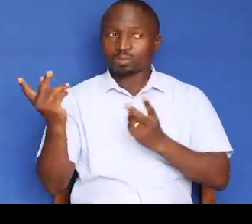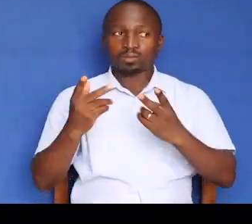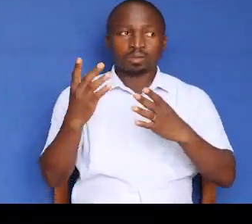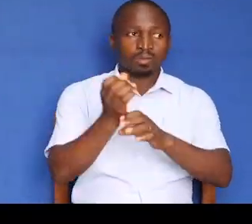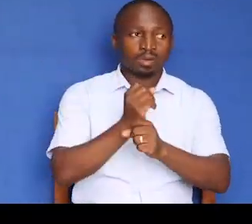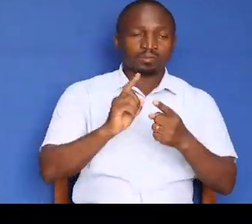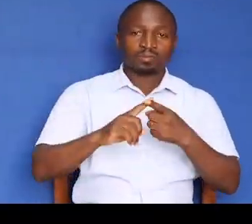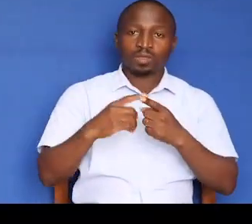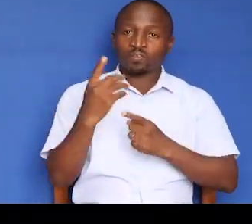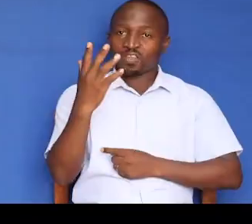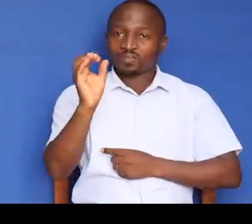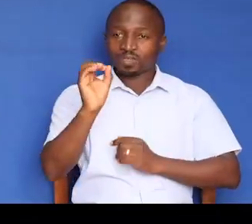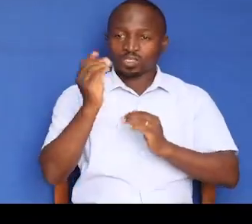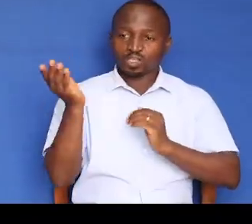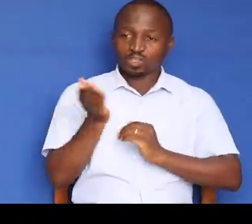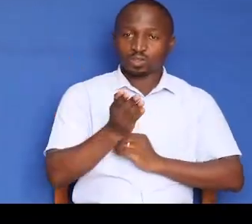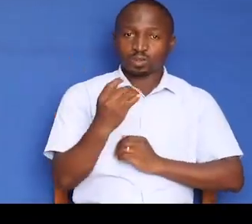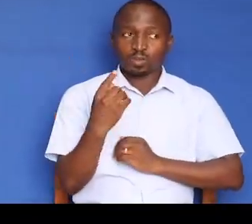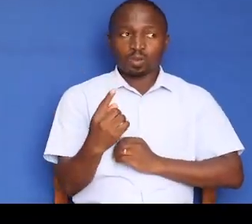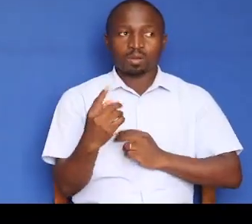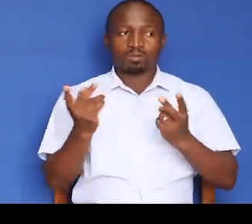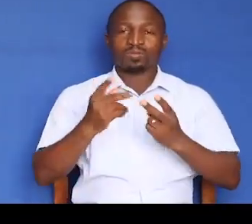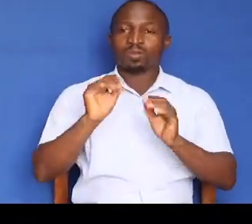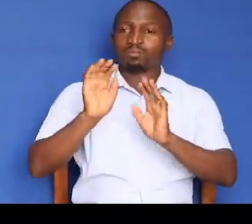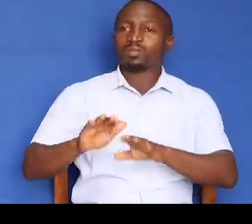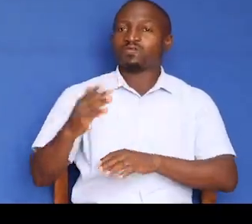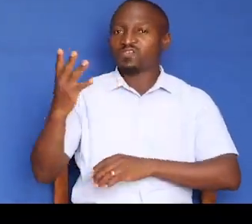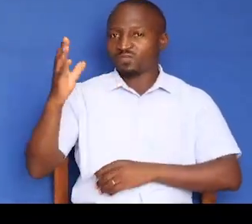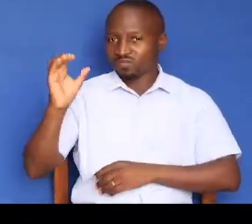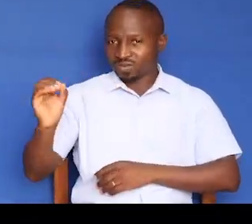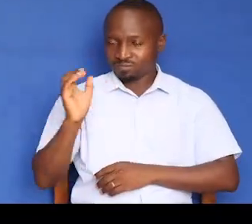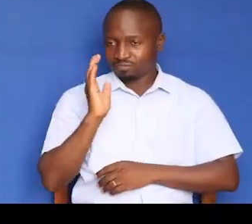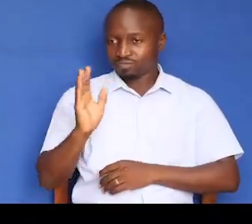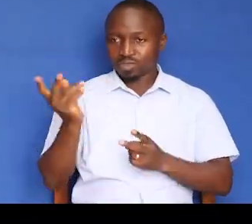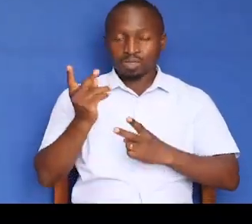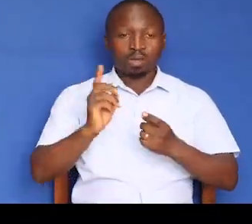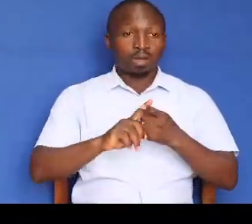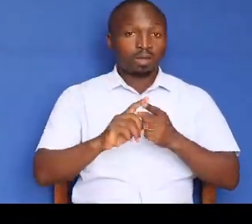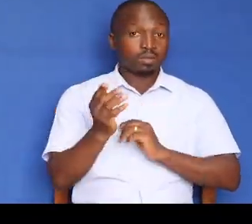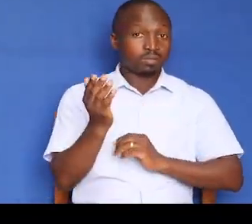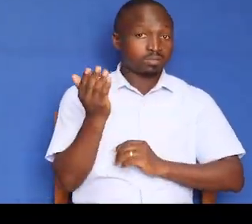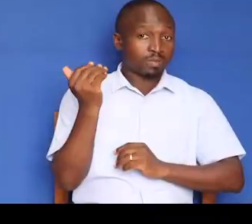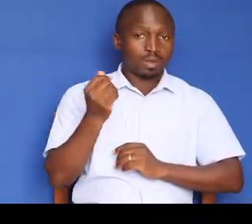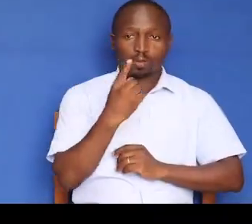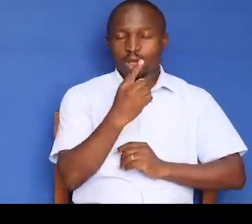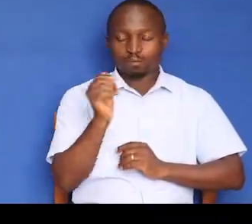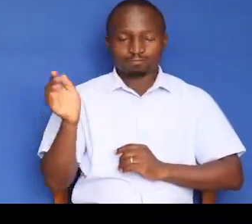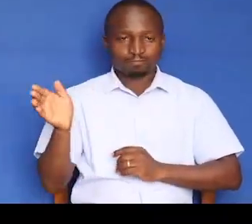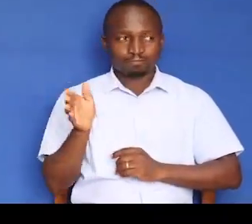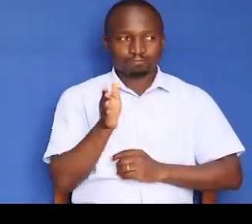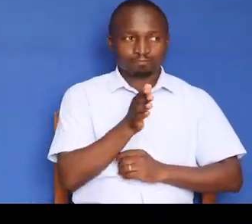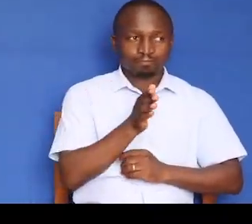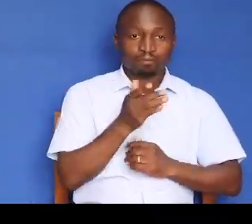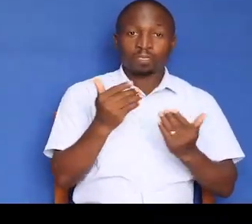50 over 1. We get also 50 as at 1 output level. So here